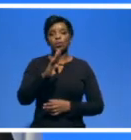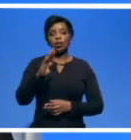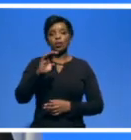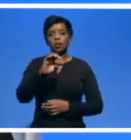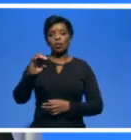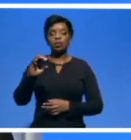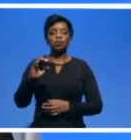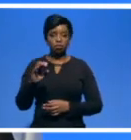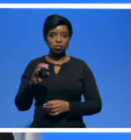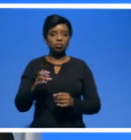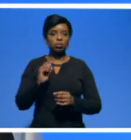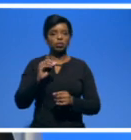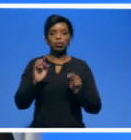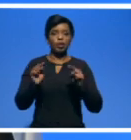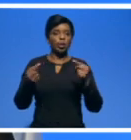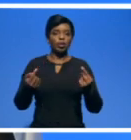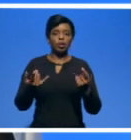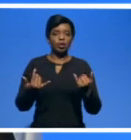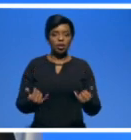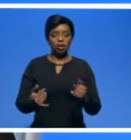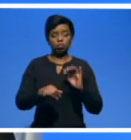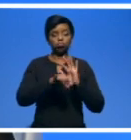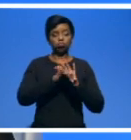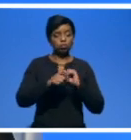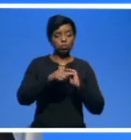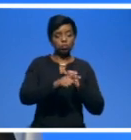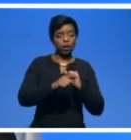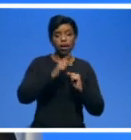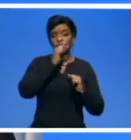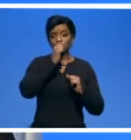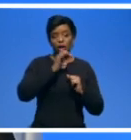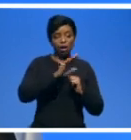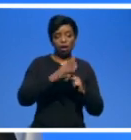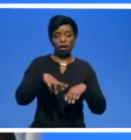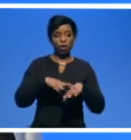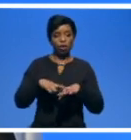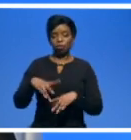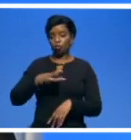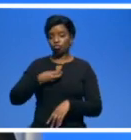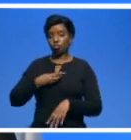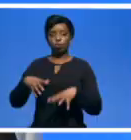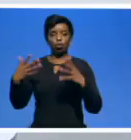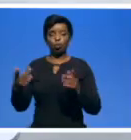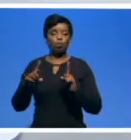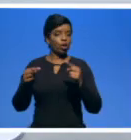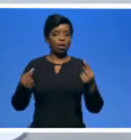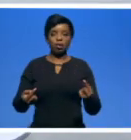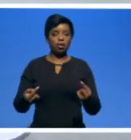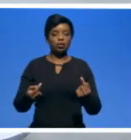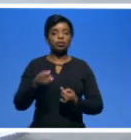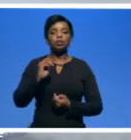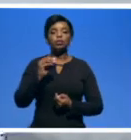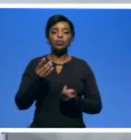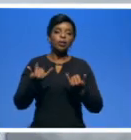one category. So we cannot distinguish between race, between gender, between youth, and such and such. So that also brings us to the